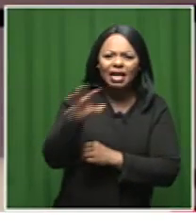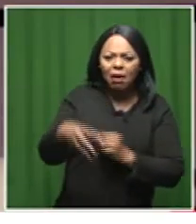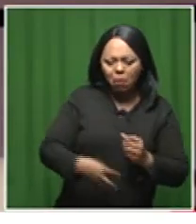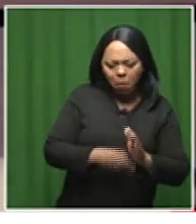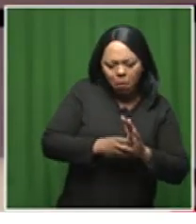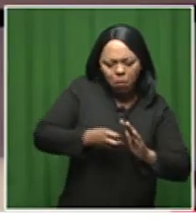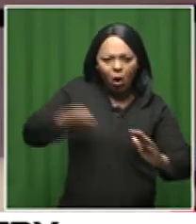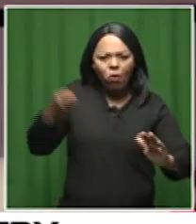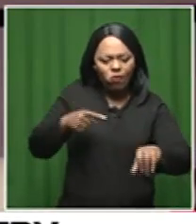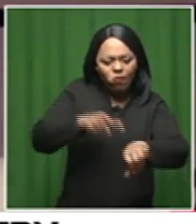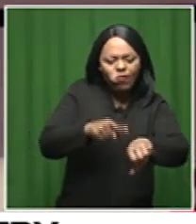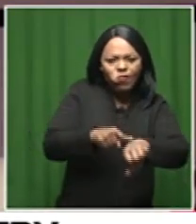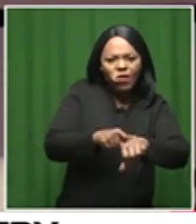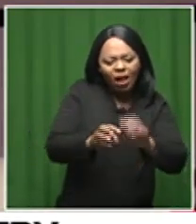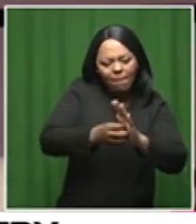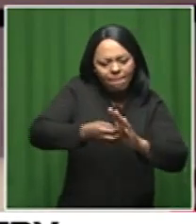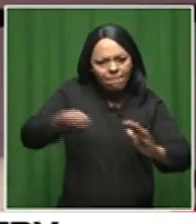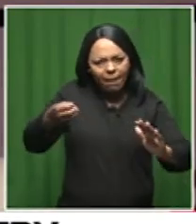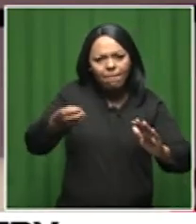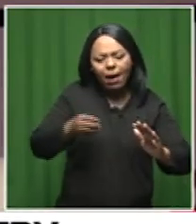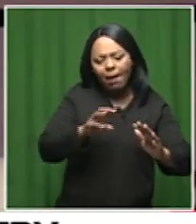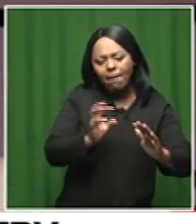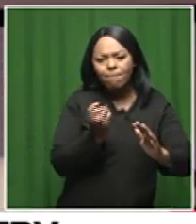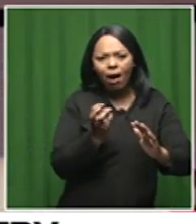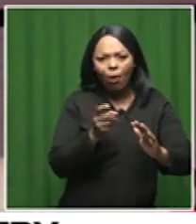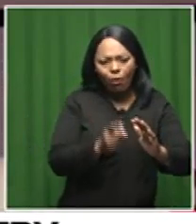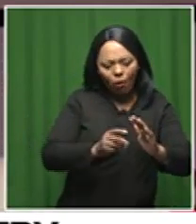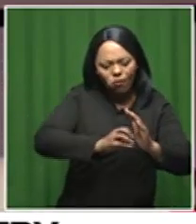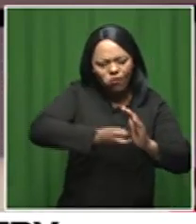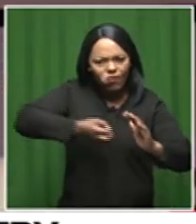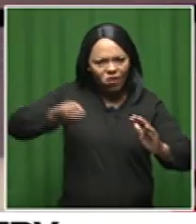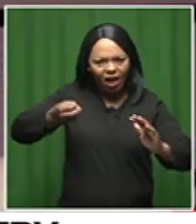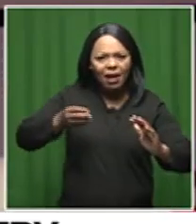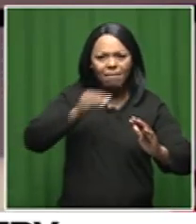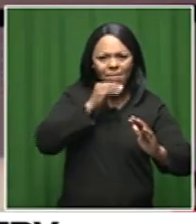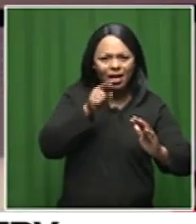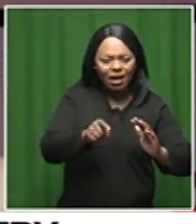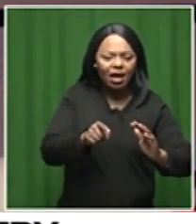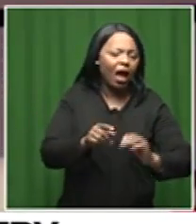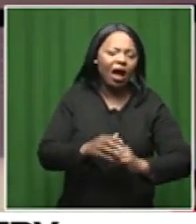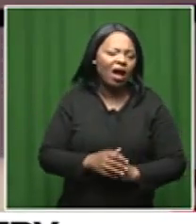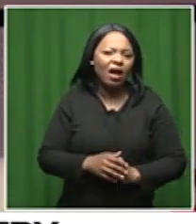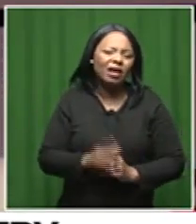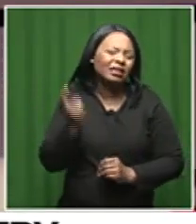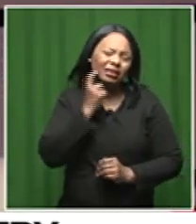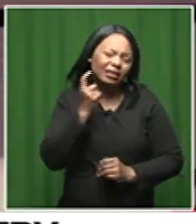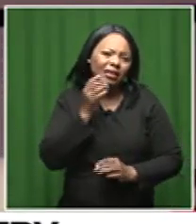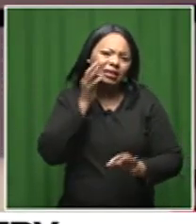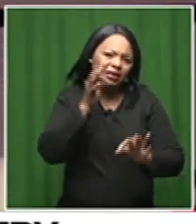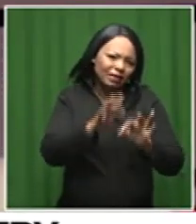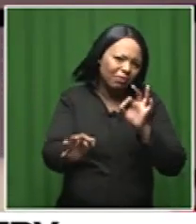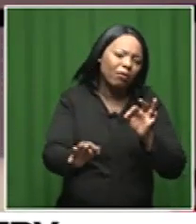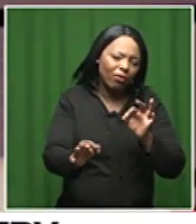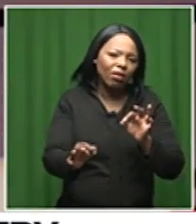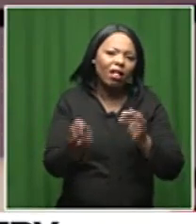bone marrow, where I'm going to lose my bone marrow, where it's actually, it's a simpler procedure than something very